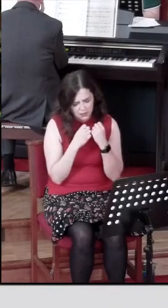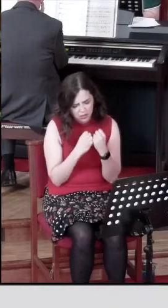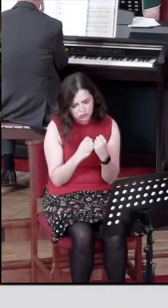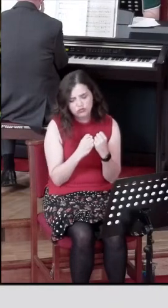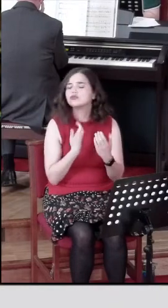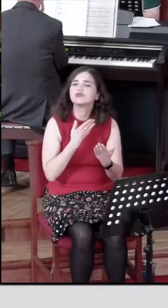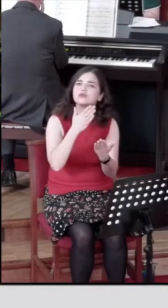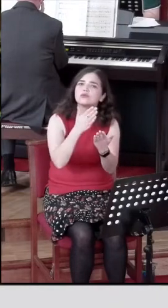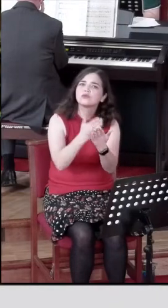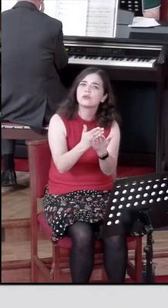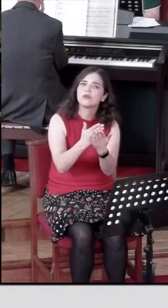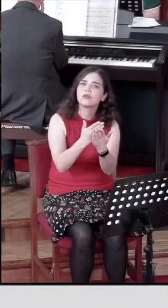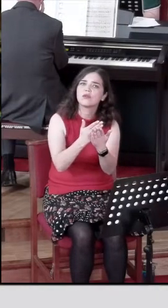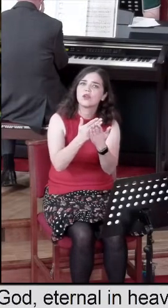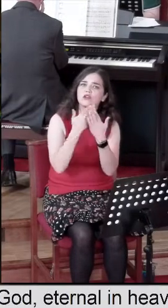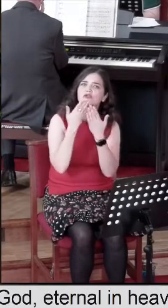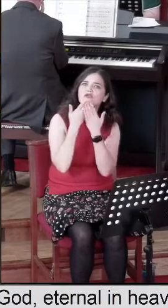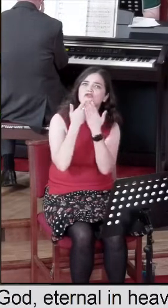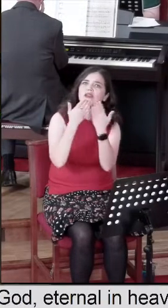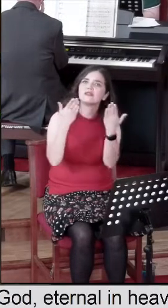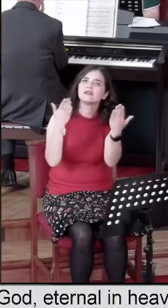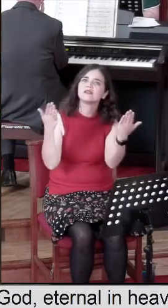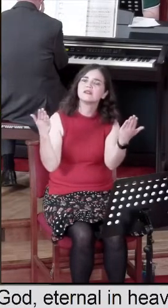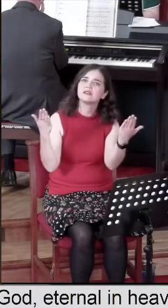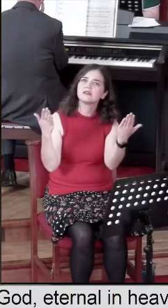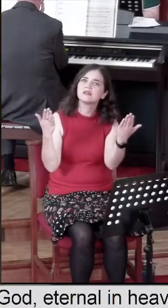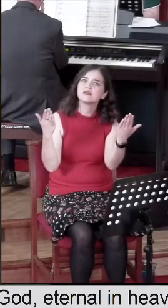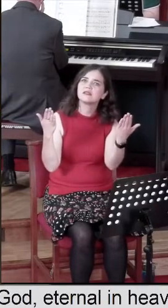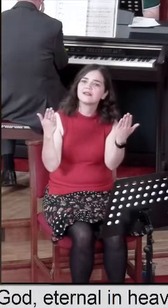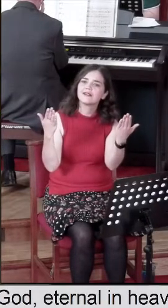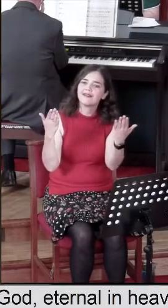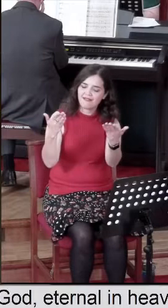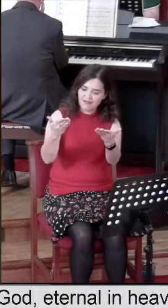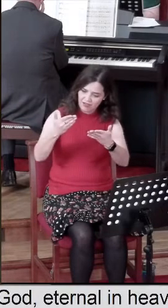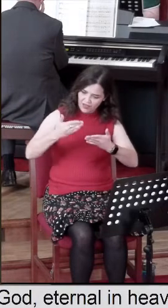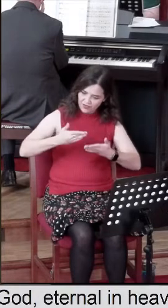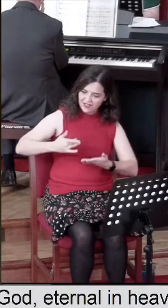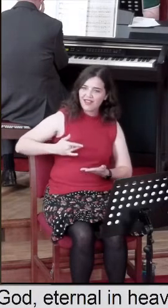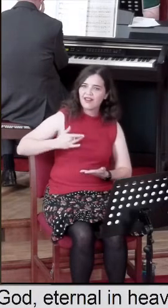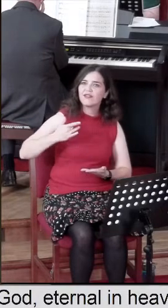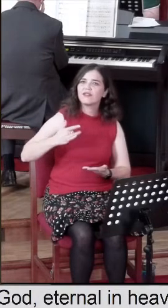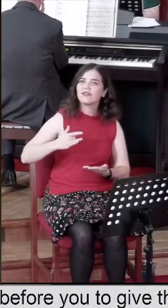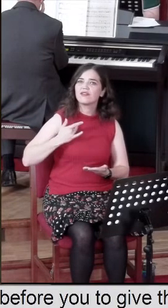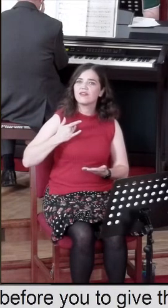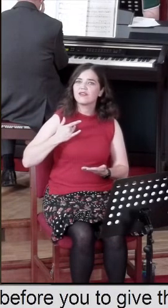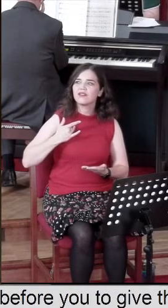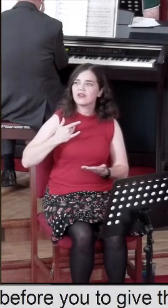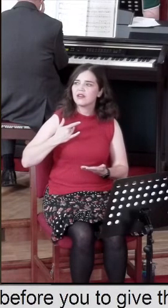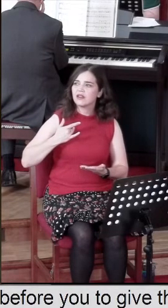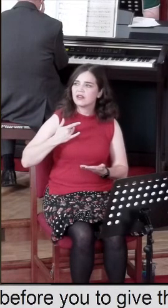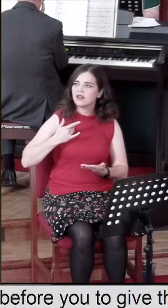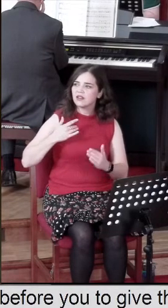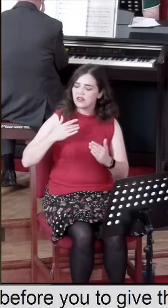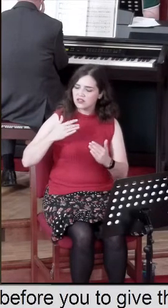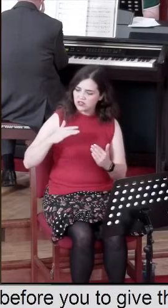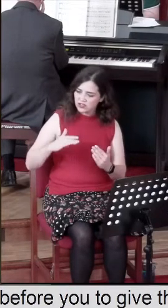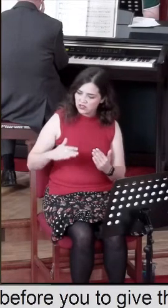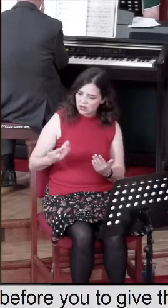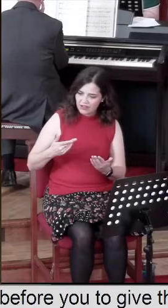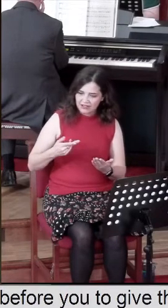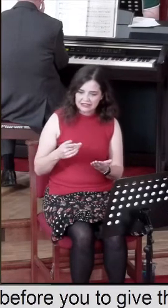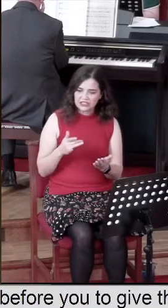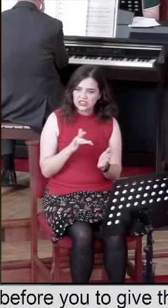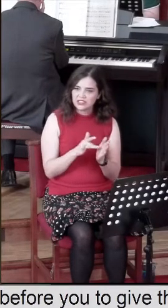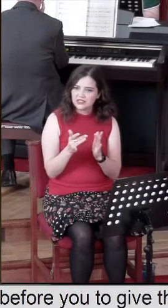truth and grace, and the God who gives life, the God who raised Jesus from the